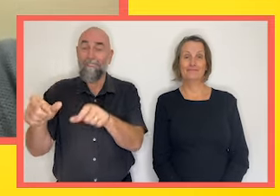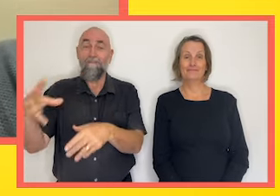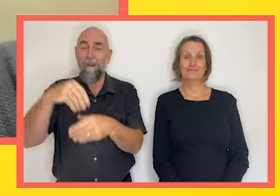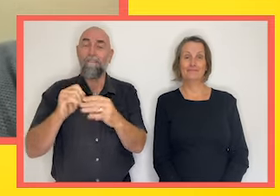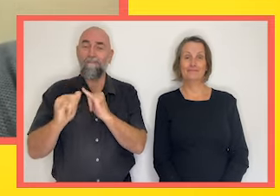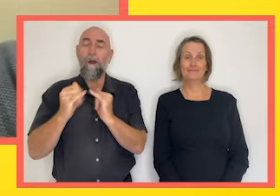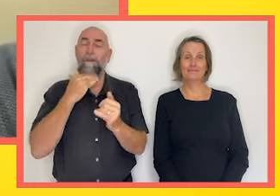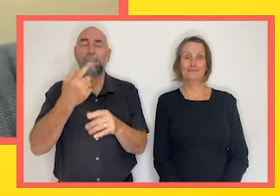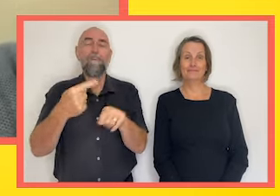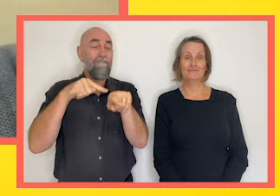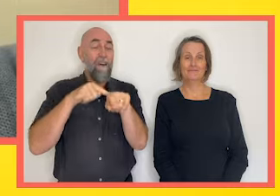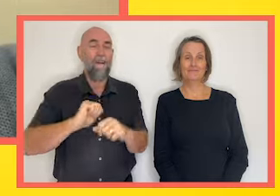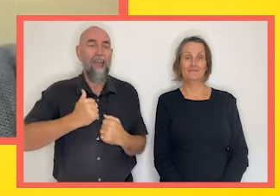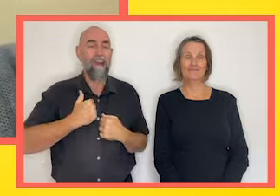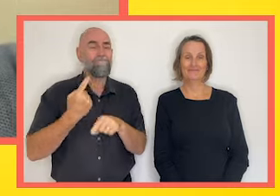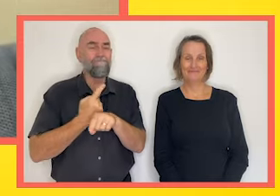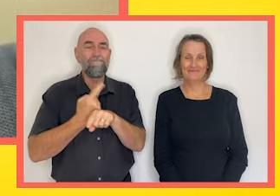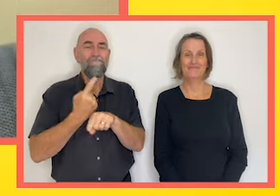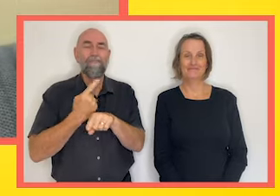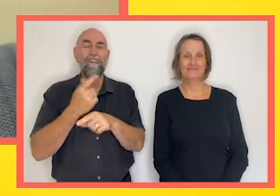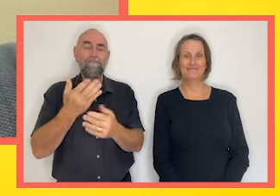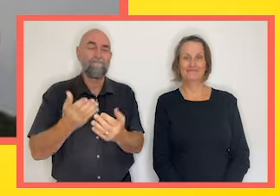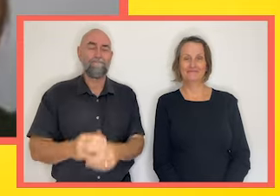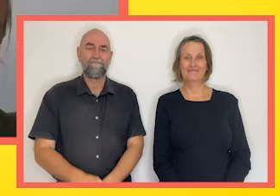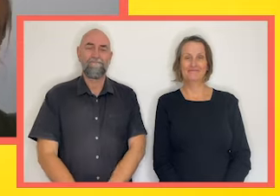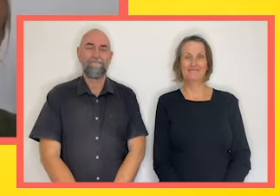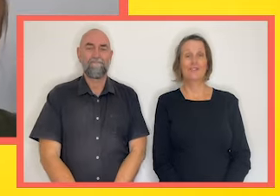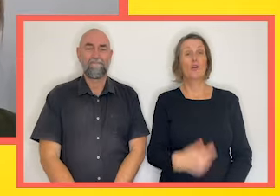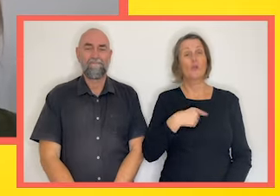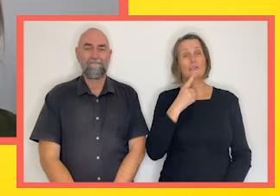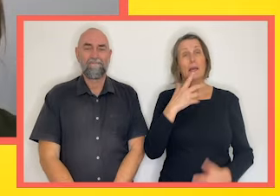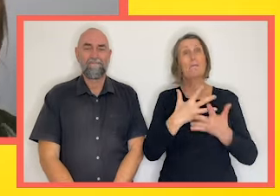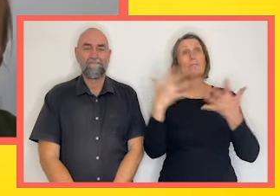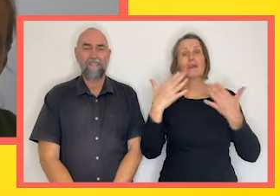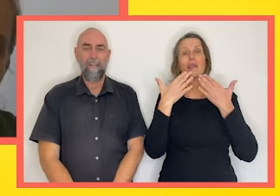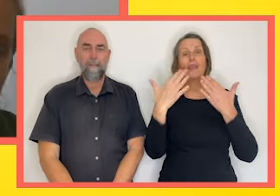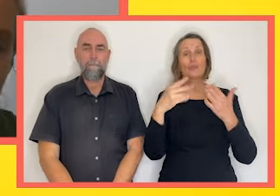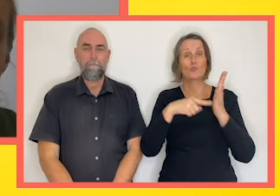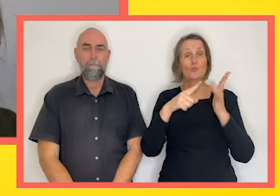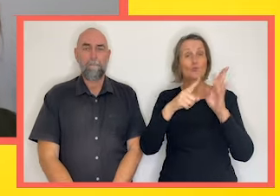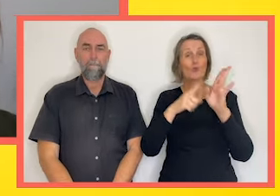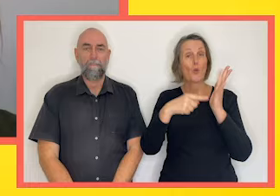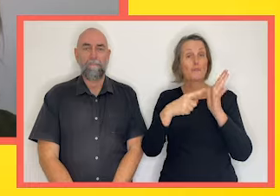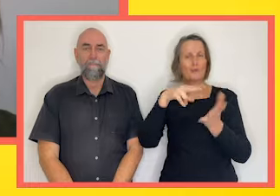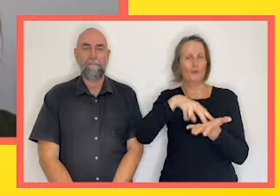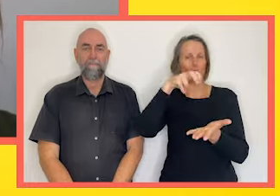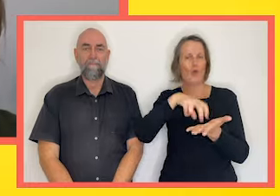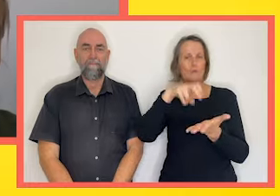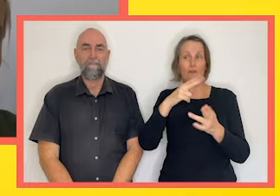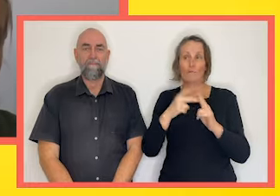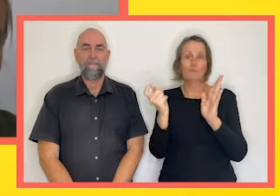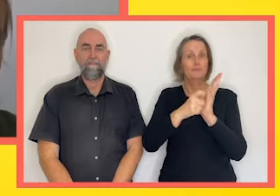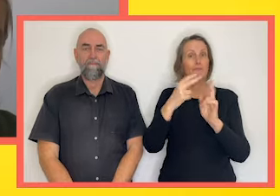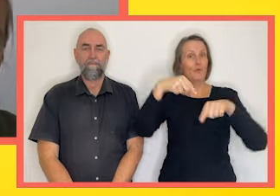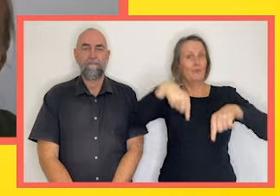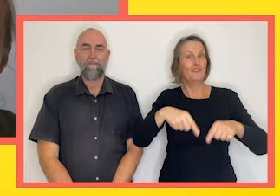You Little Ripper wherever you get your podcasts. And we'd like to say a big thank you to Toyota for supporting this episode of